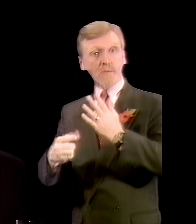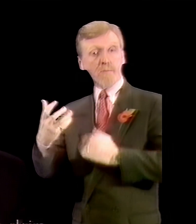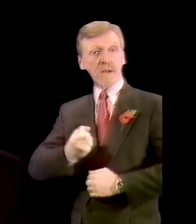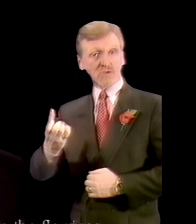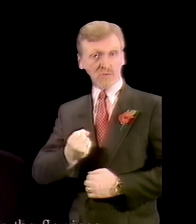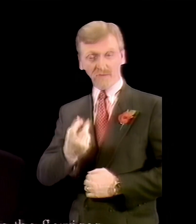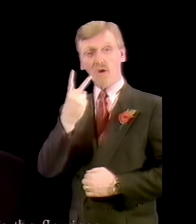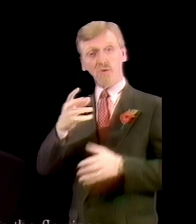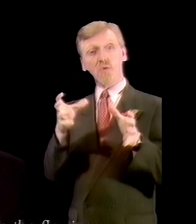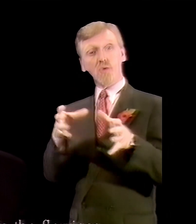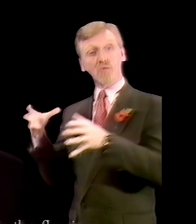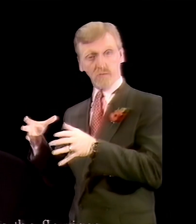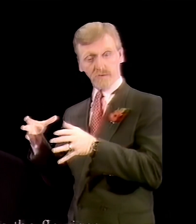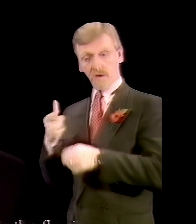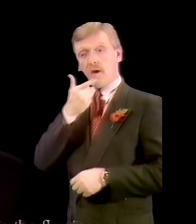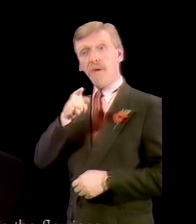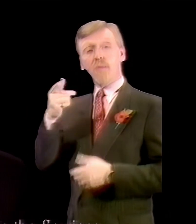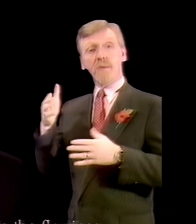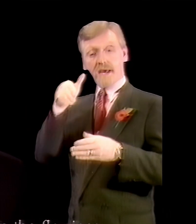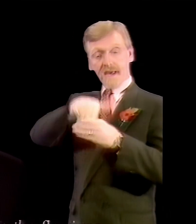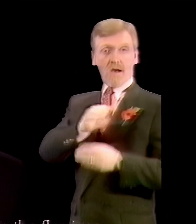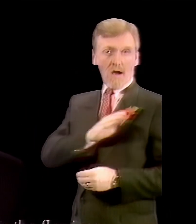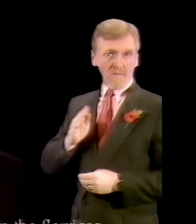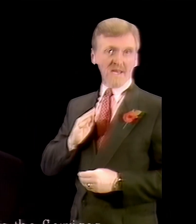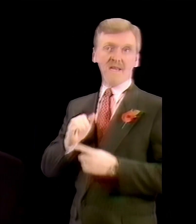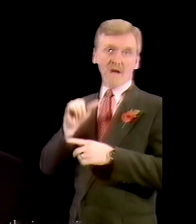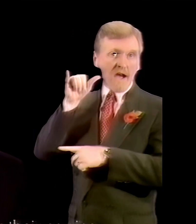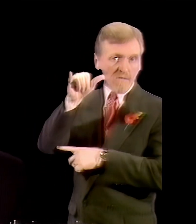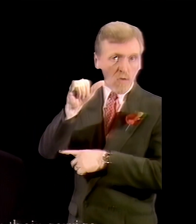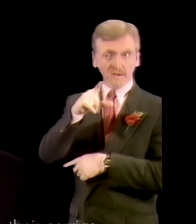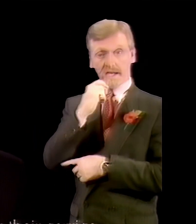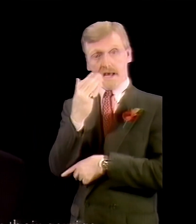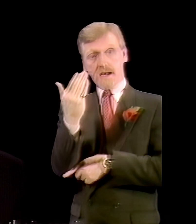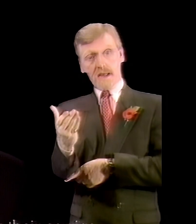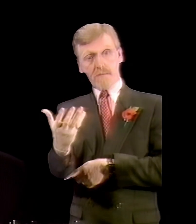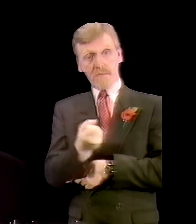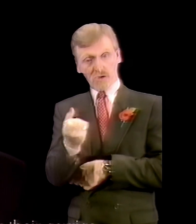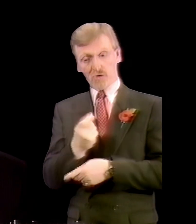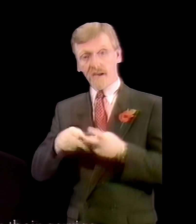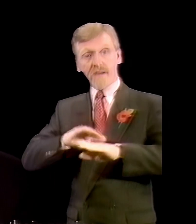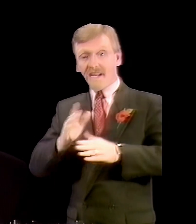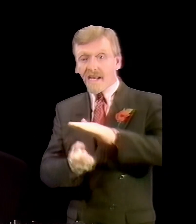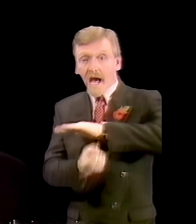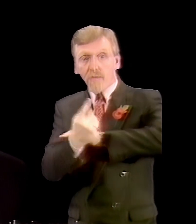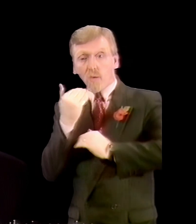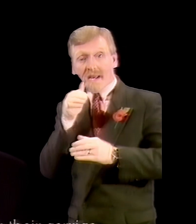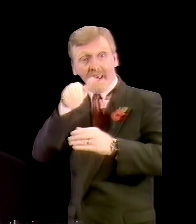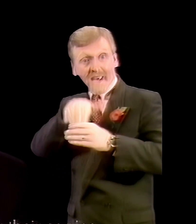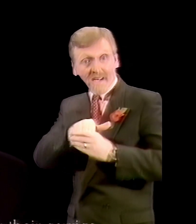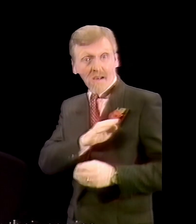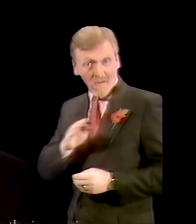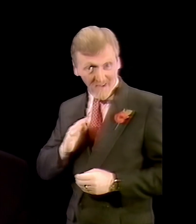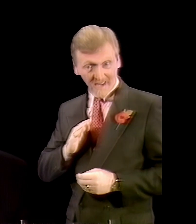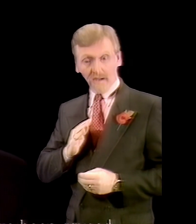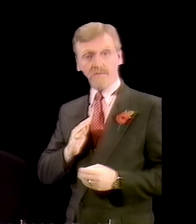main groups. There are the people who are in the services, and they can claim a pension if any event during their service caused them a disability